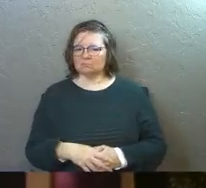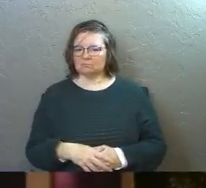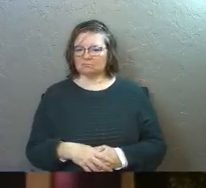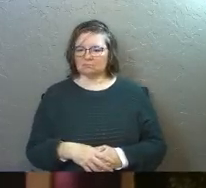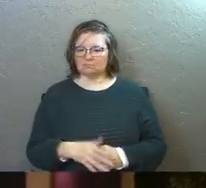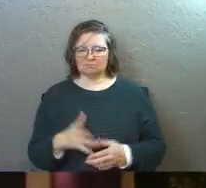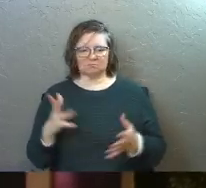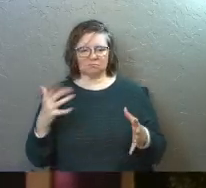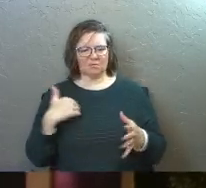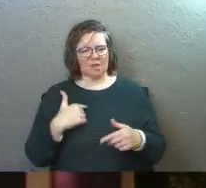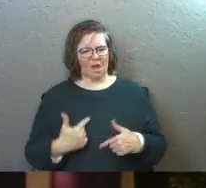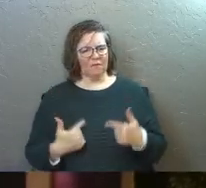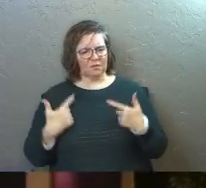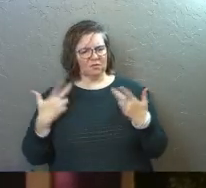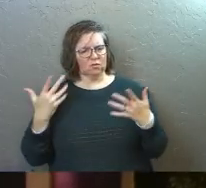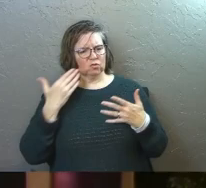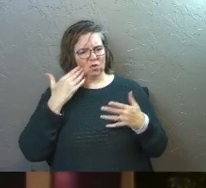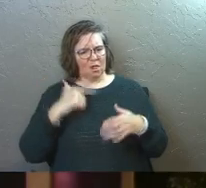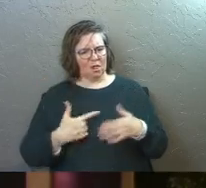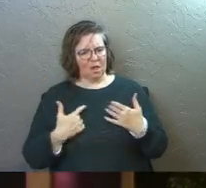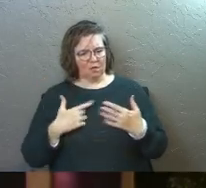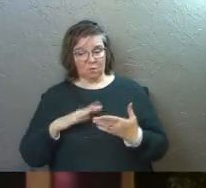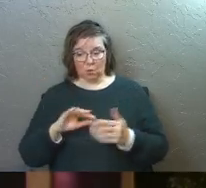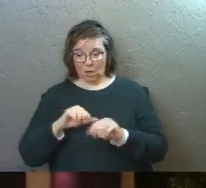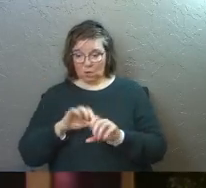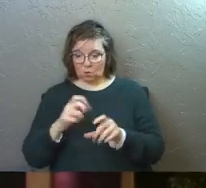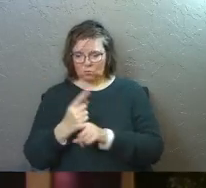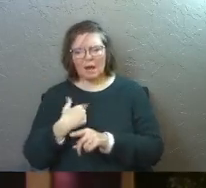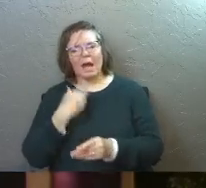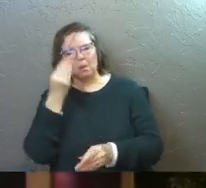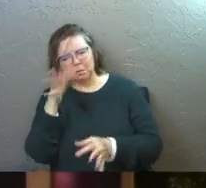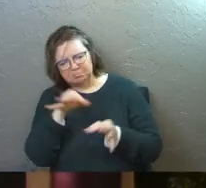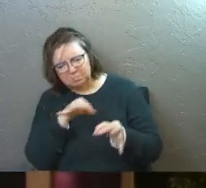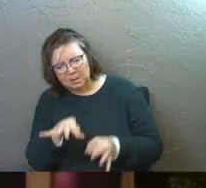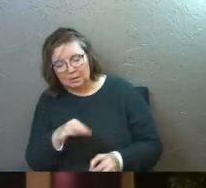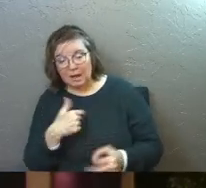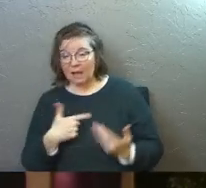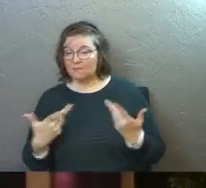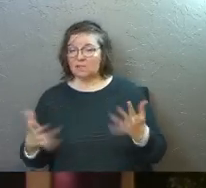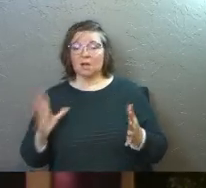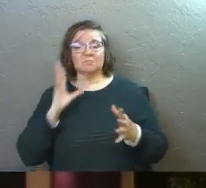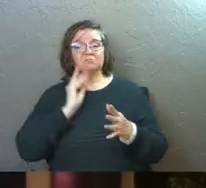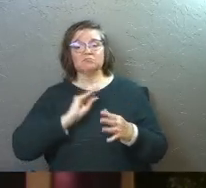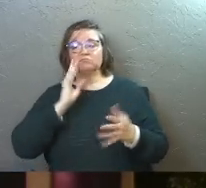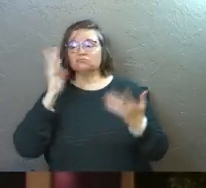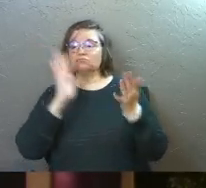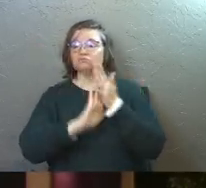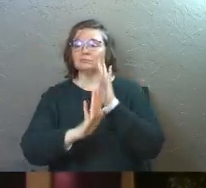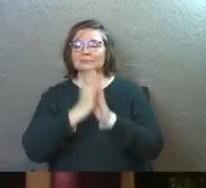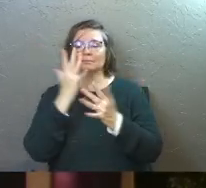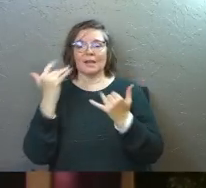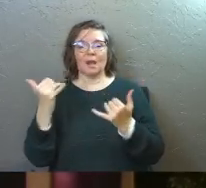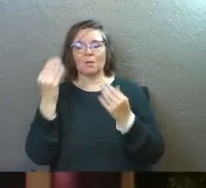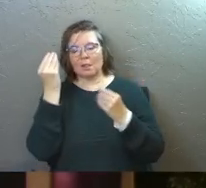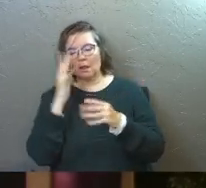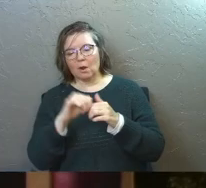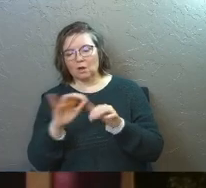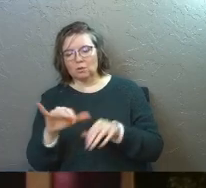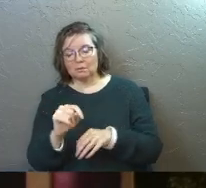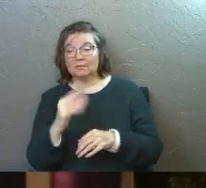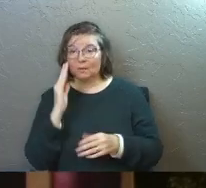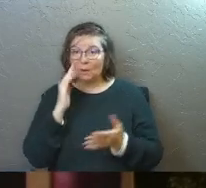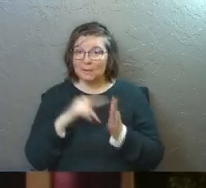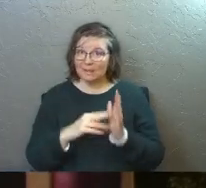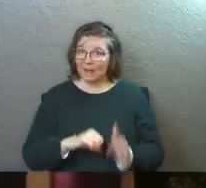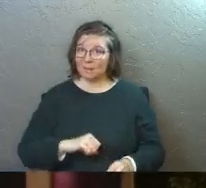you know, I've lived a good life. You want to learn how to do this right for Jesus? I'll tell you. Because I've done it. I've been there, done that. So now I'm just going to let you know how to do, you know what I